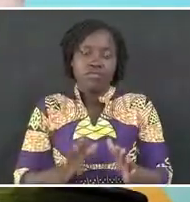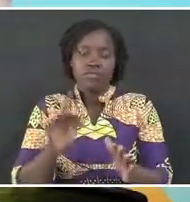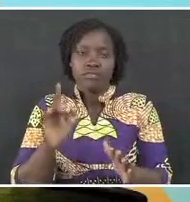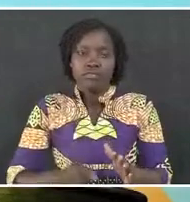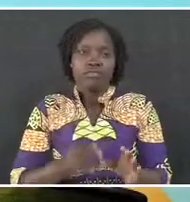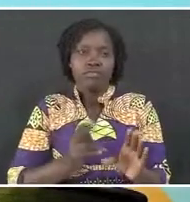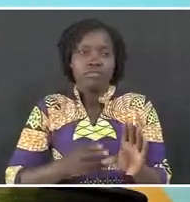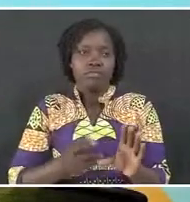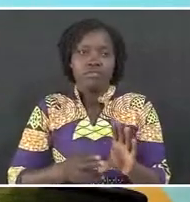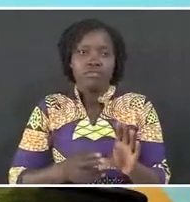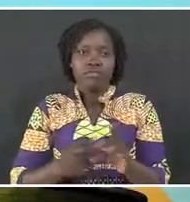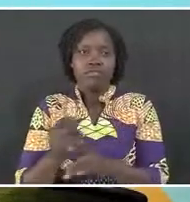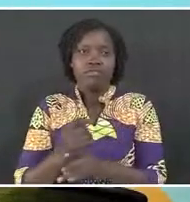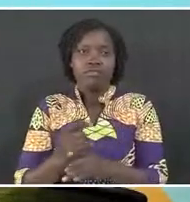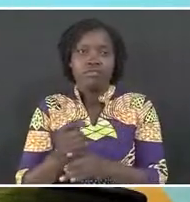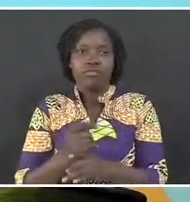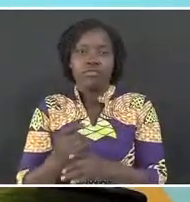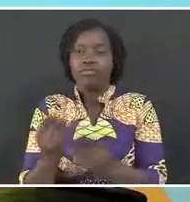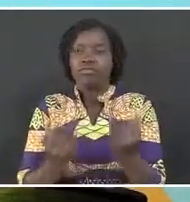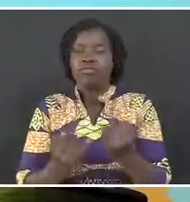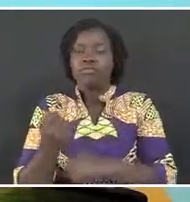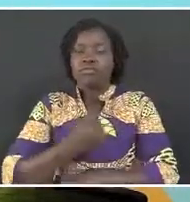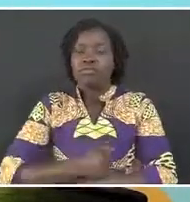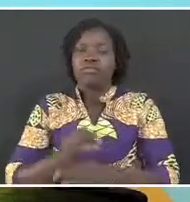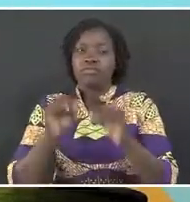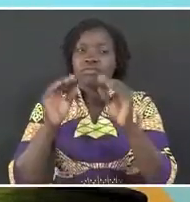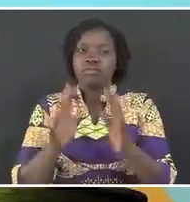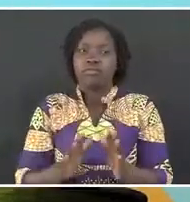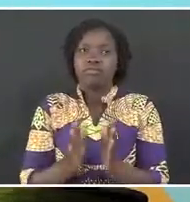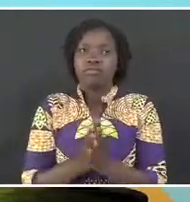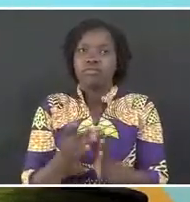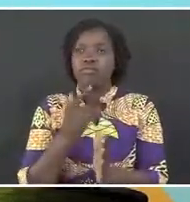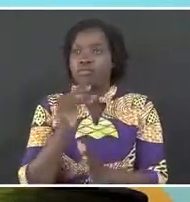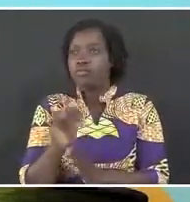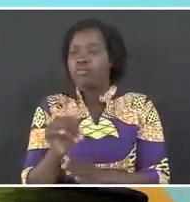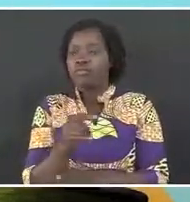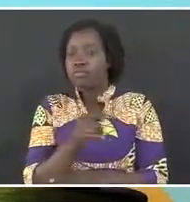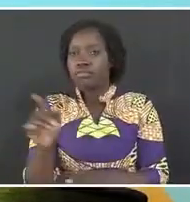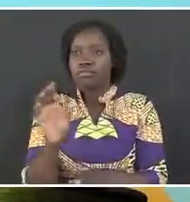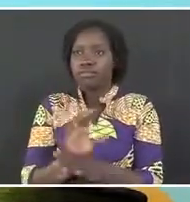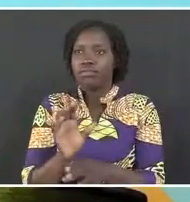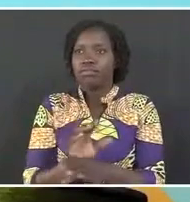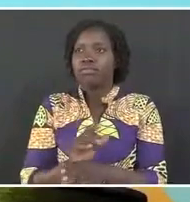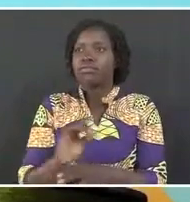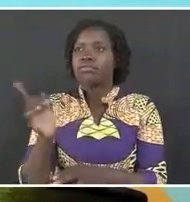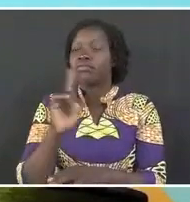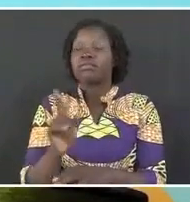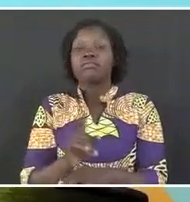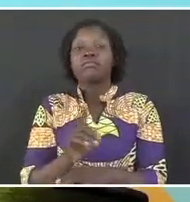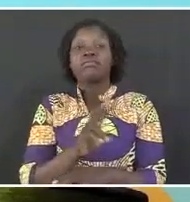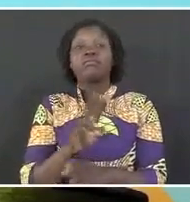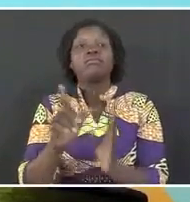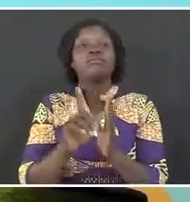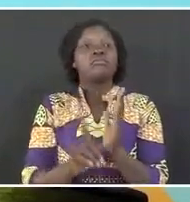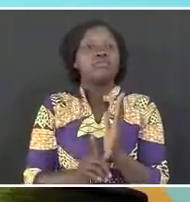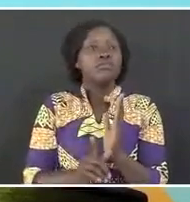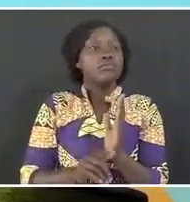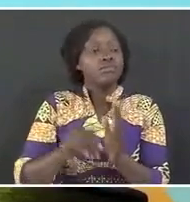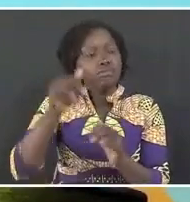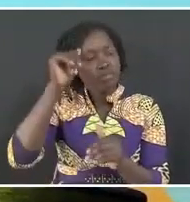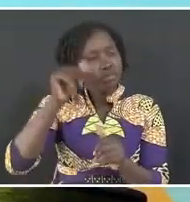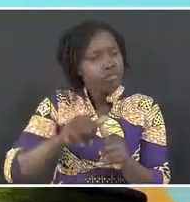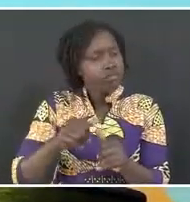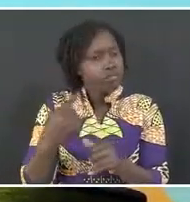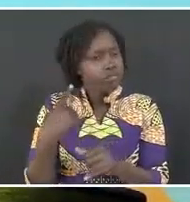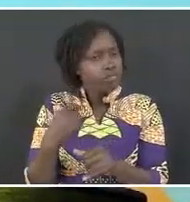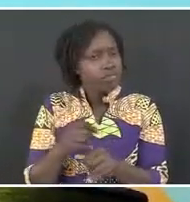must participate in training Sabbath school teachers. And I want to say that those churches have never seen lessons. I remember the